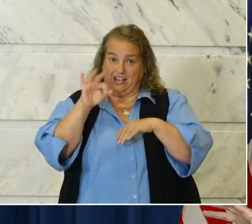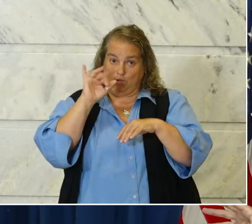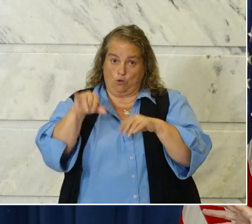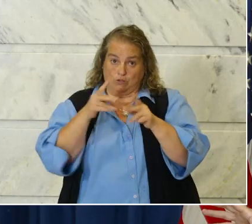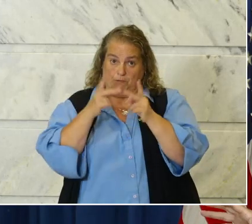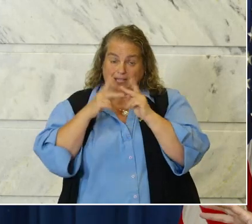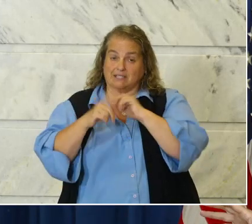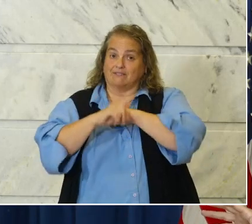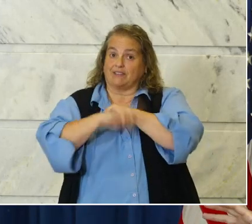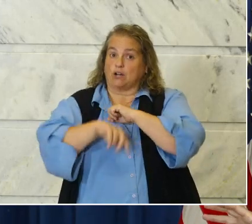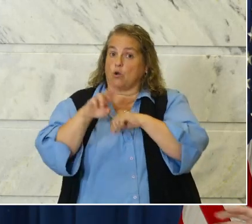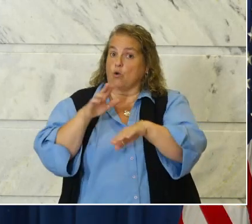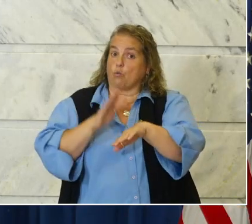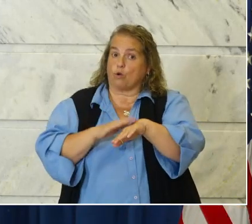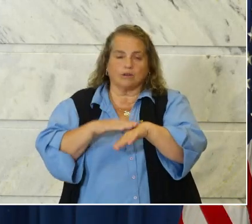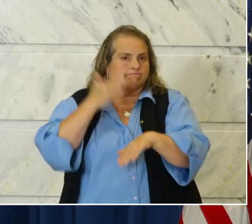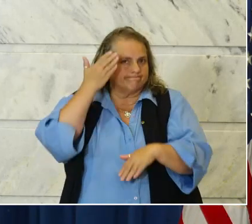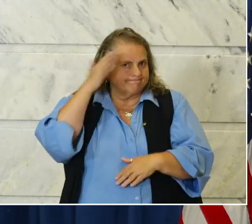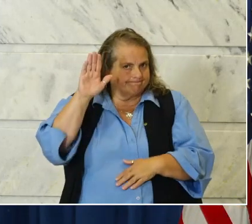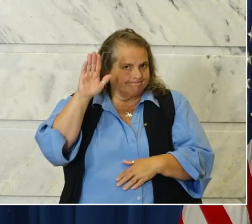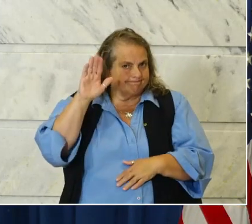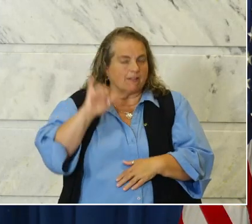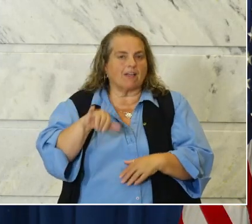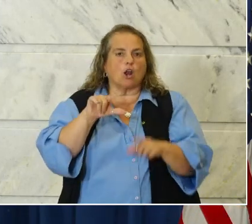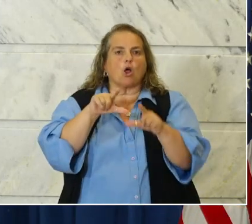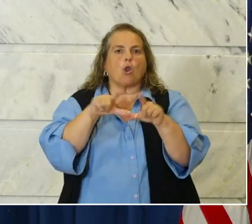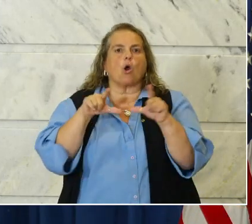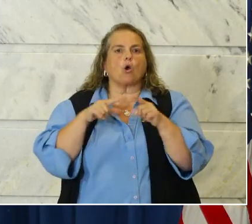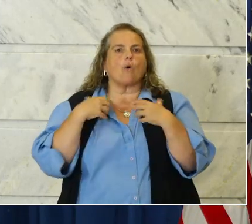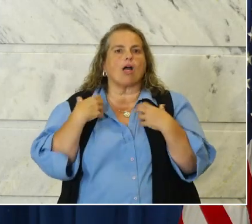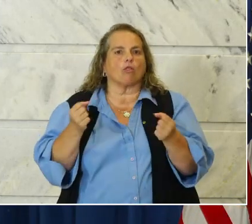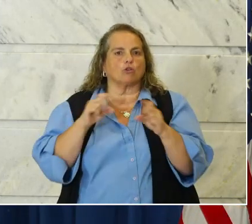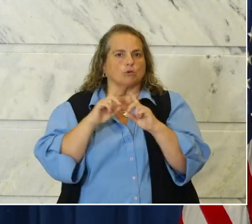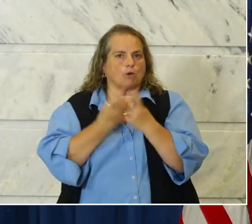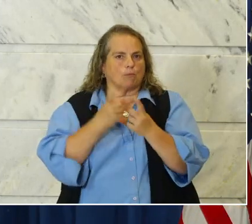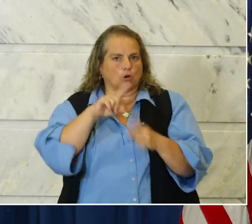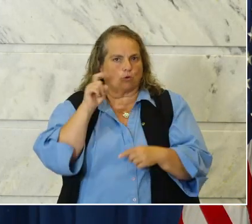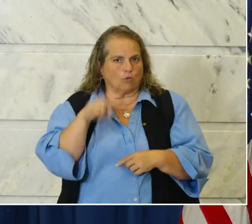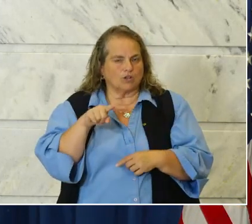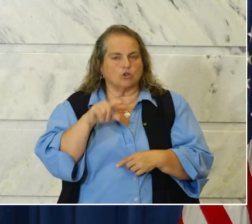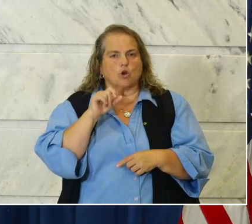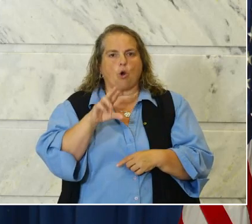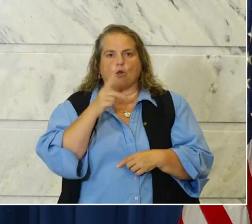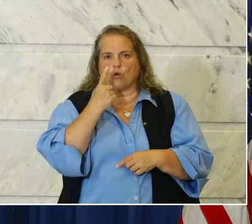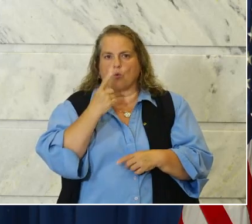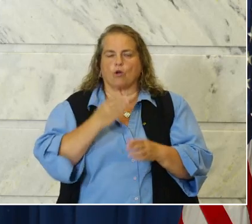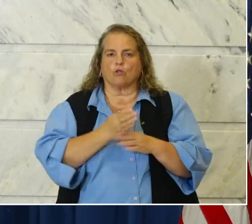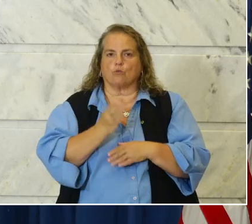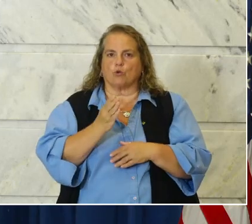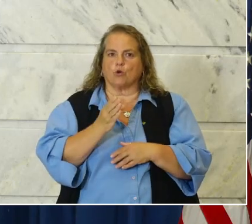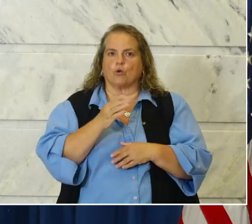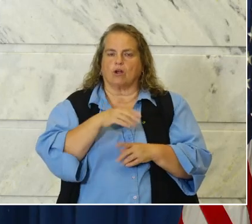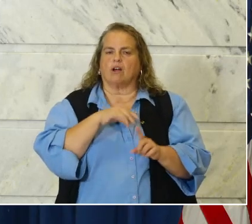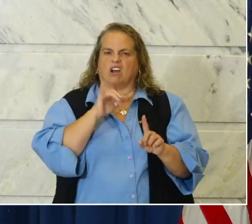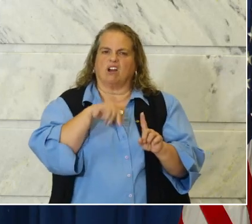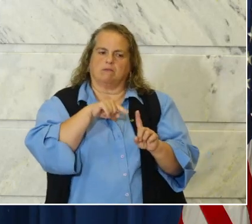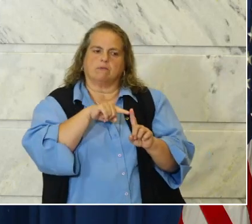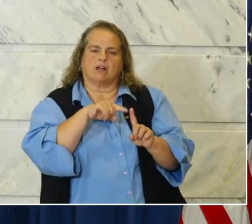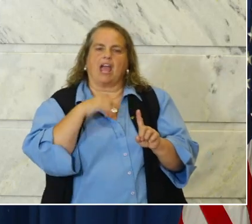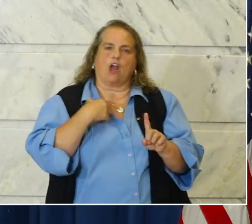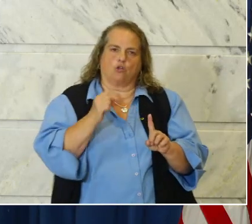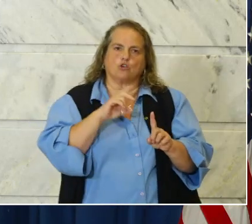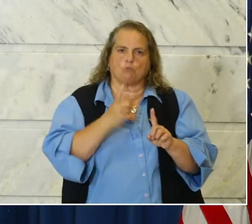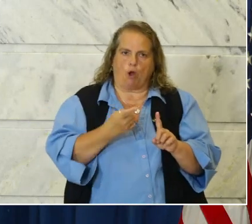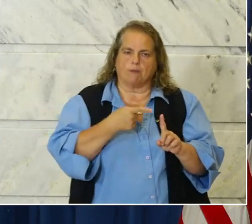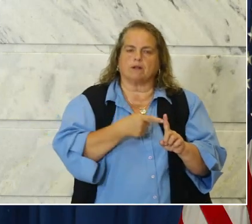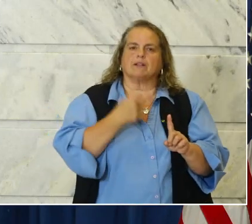I don't know. That would be a local health department question or one to our ABC. Do I think they should now? Well,